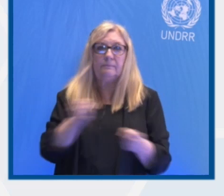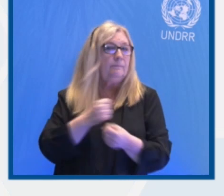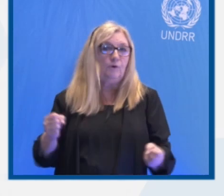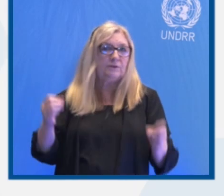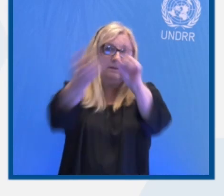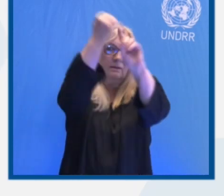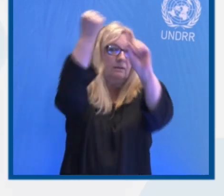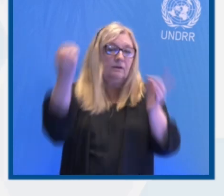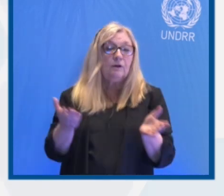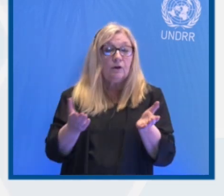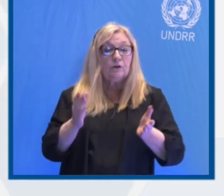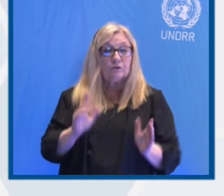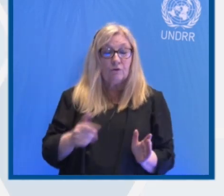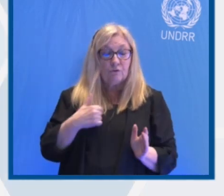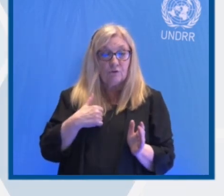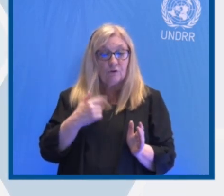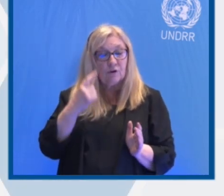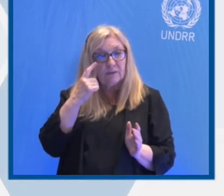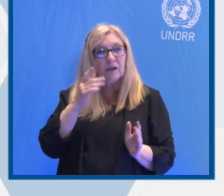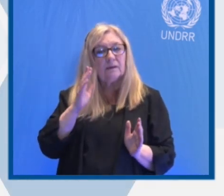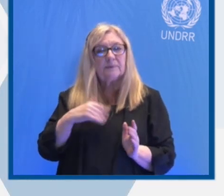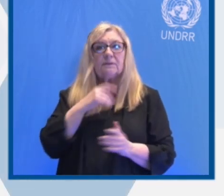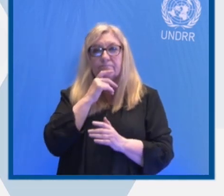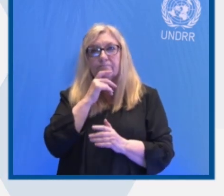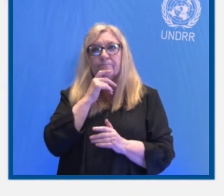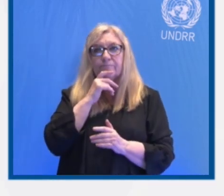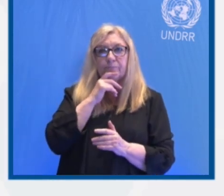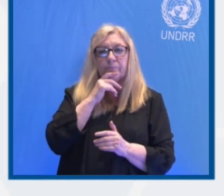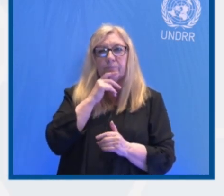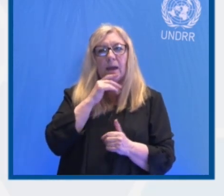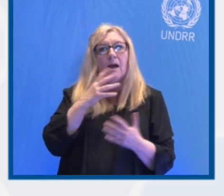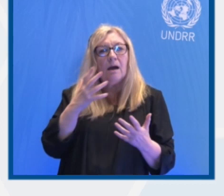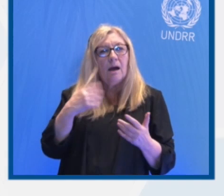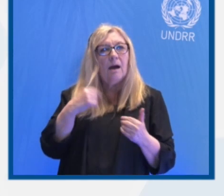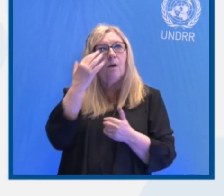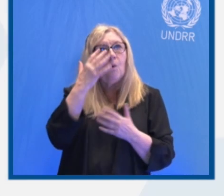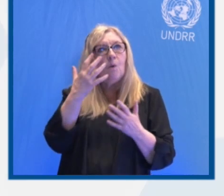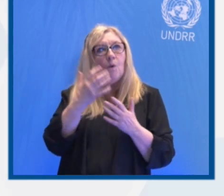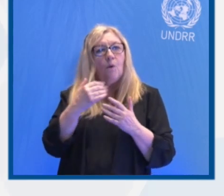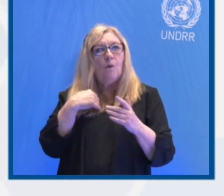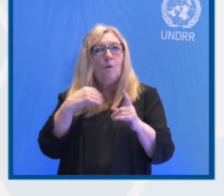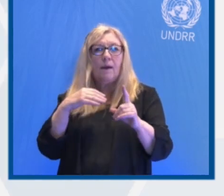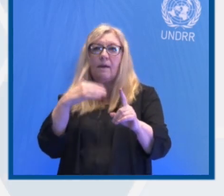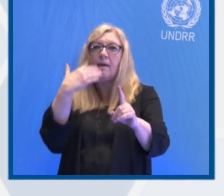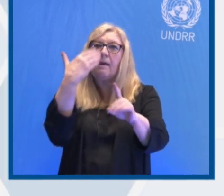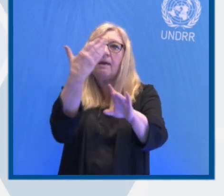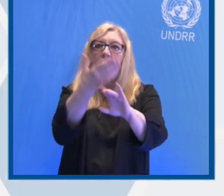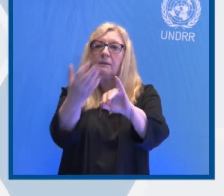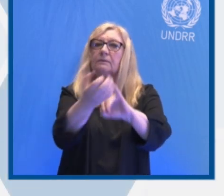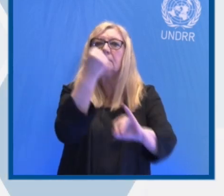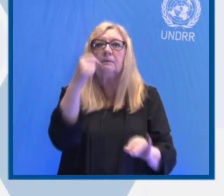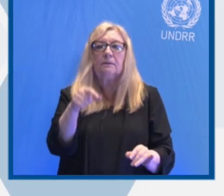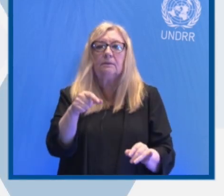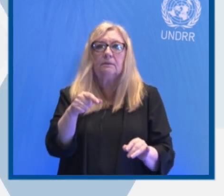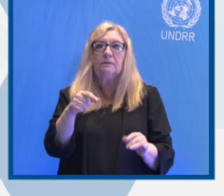And so I think it's an accelerator, it's a leverage point to help us get to the end goal when we can talk less